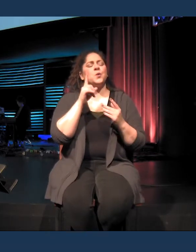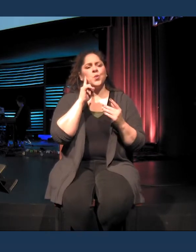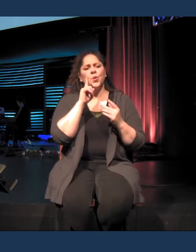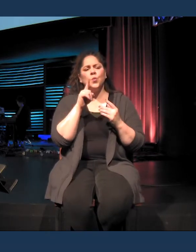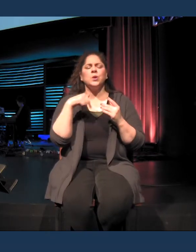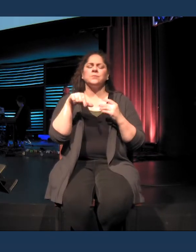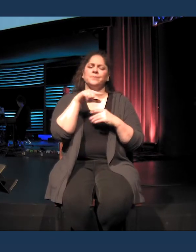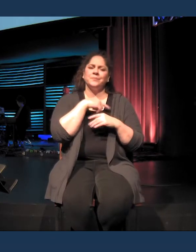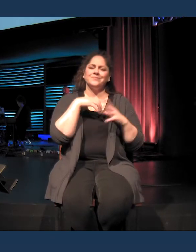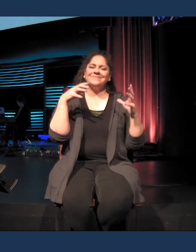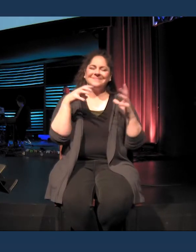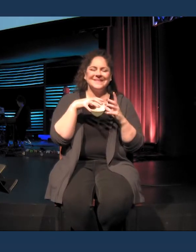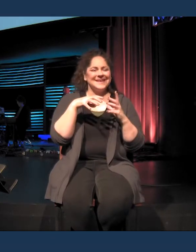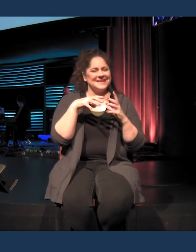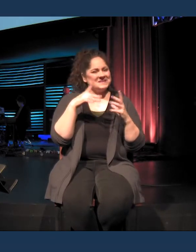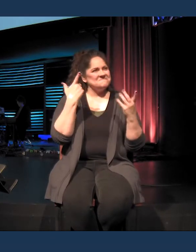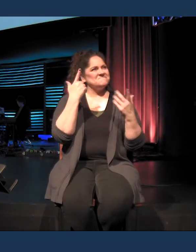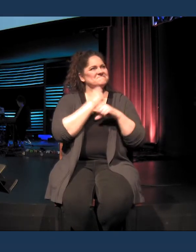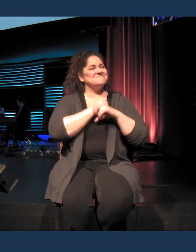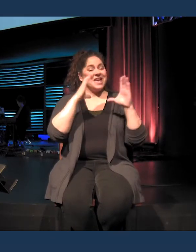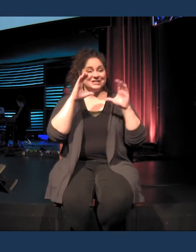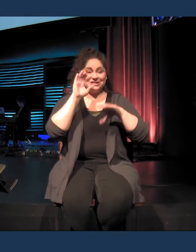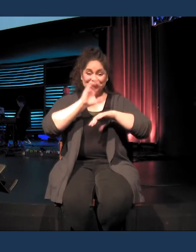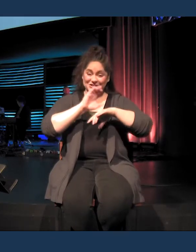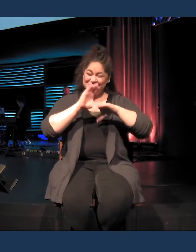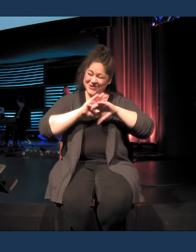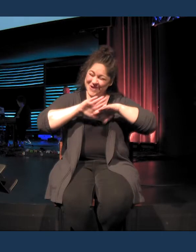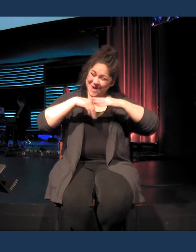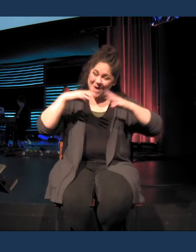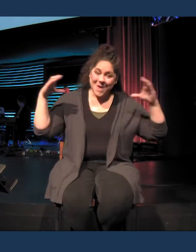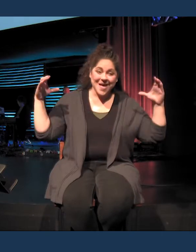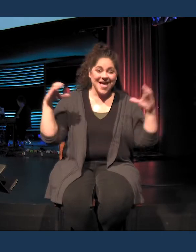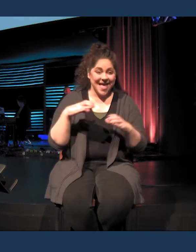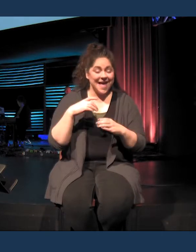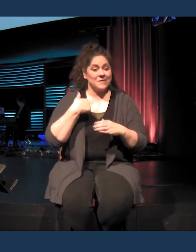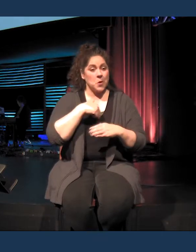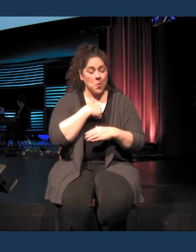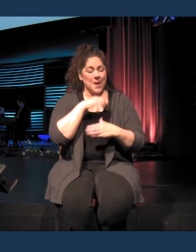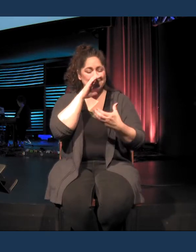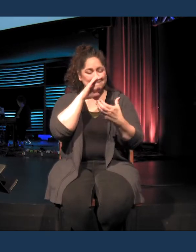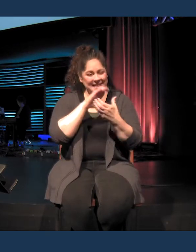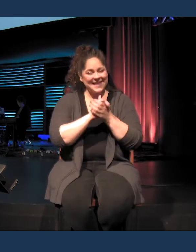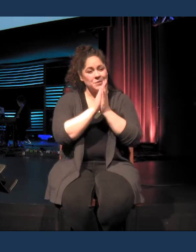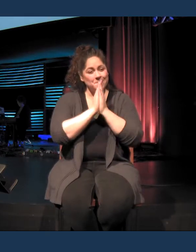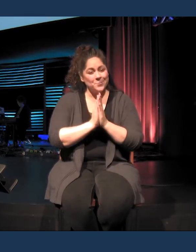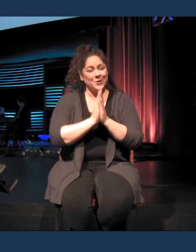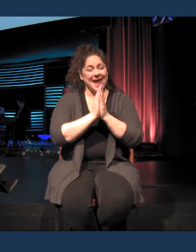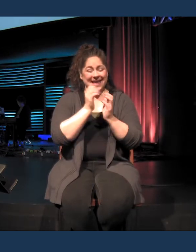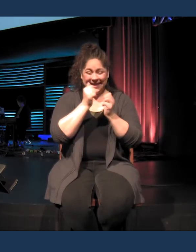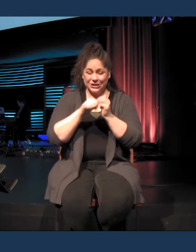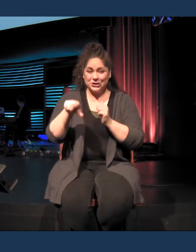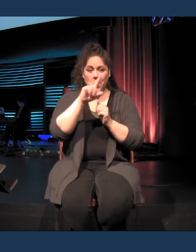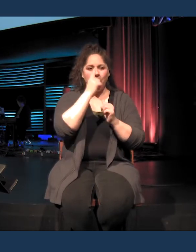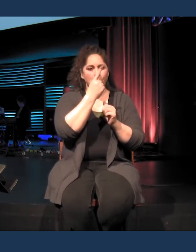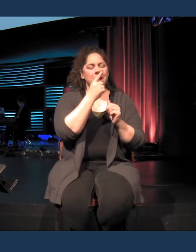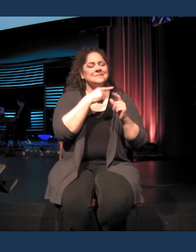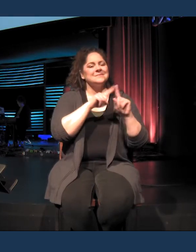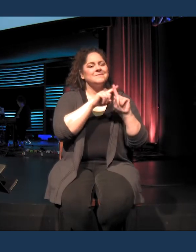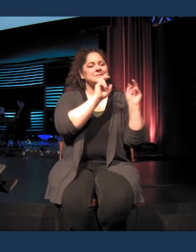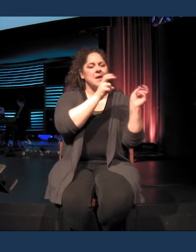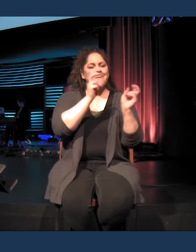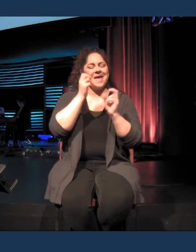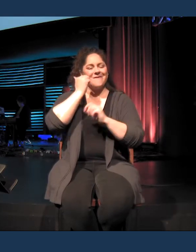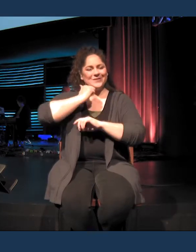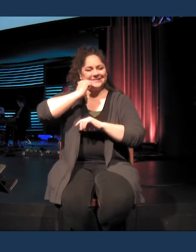together. Imagine a church that comes together, all of us, and believes and prays for one single topic every single day. It's really powerful. So